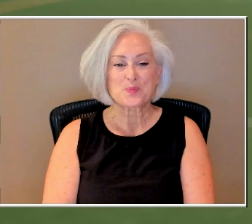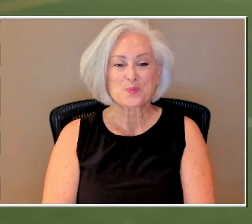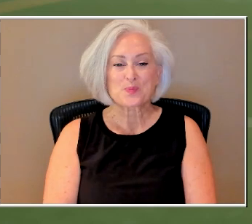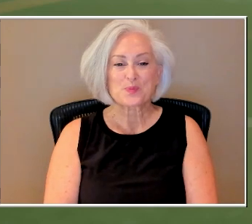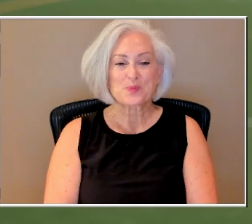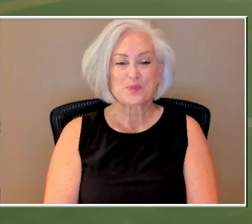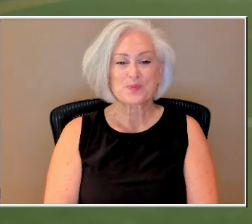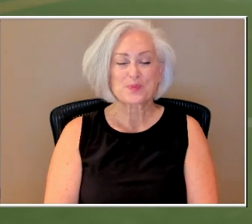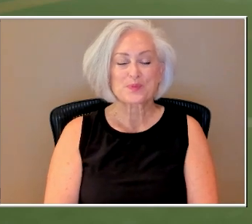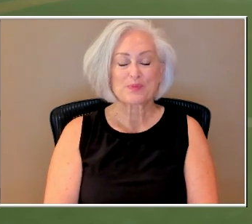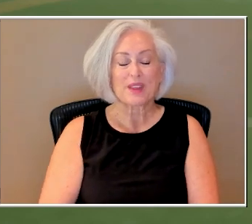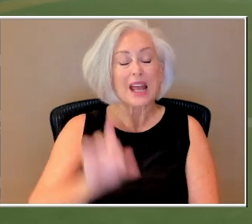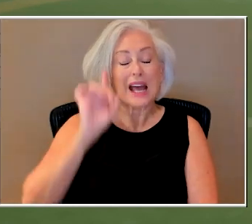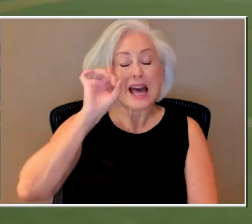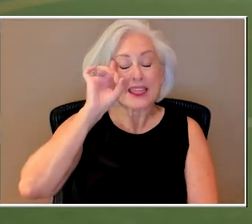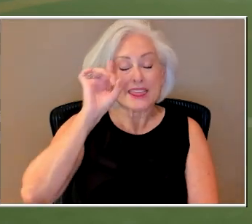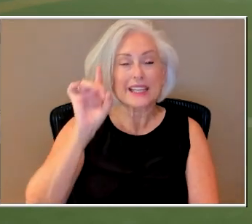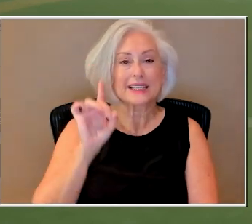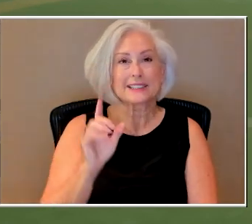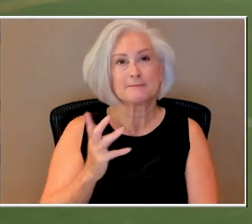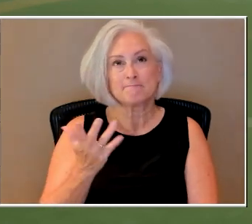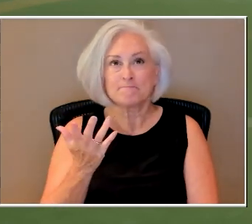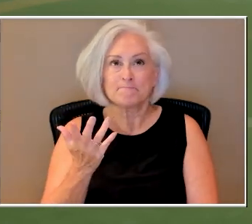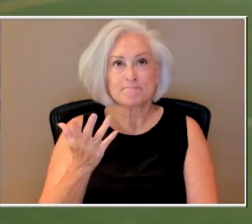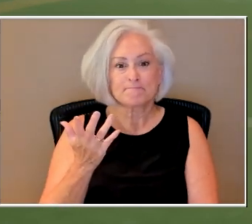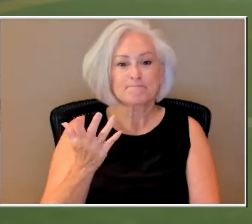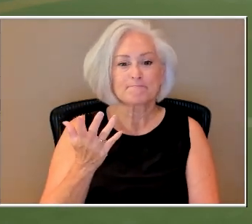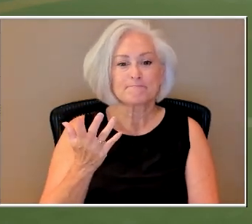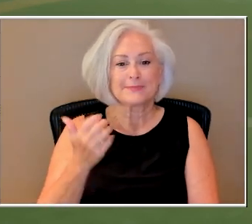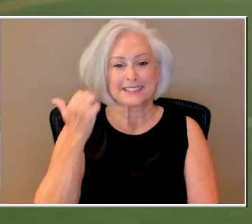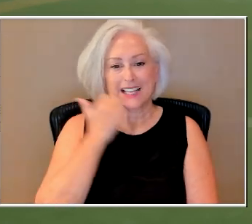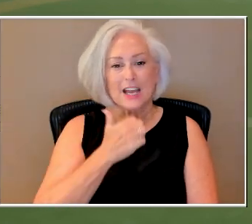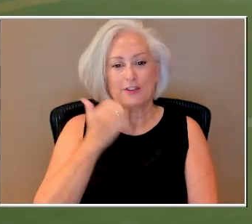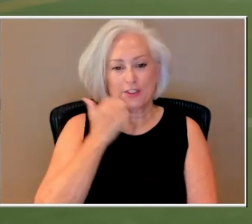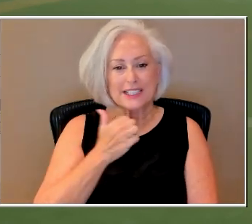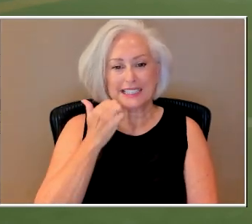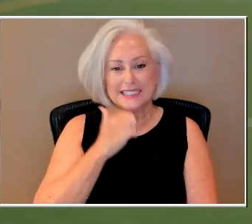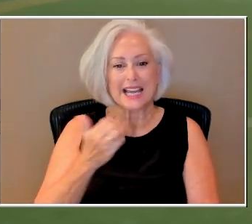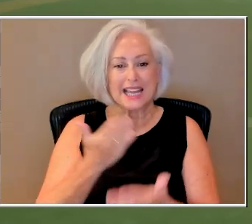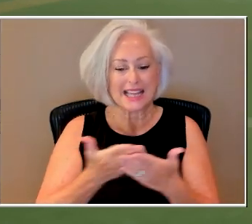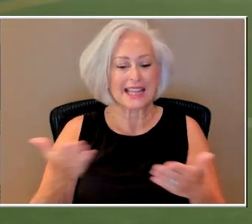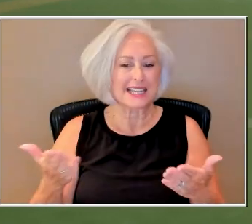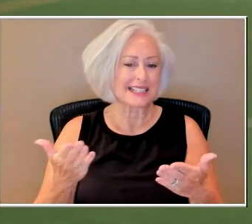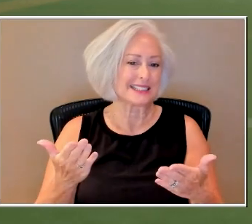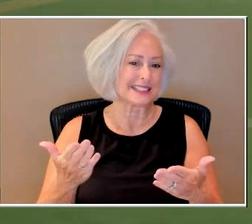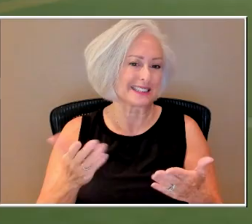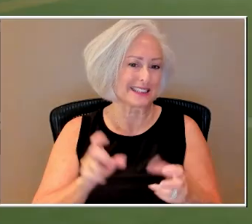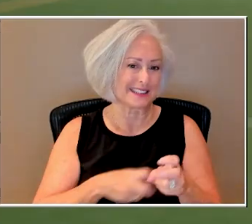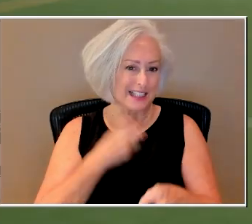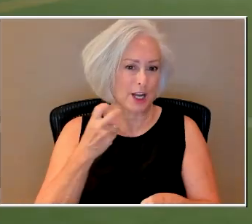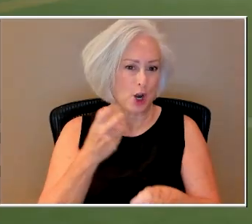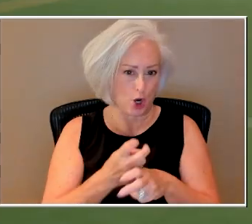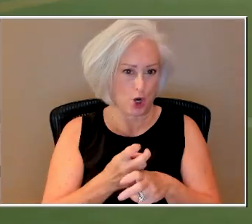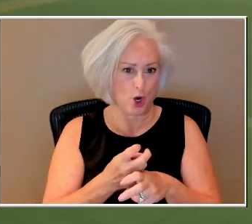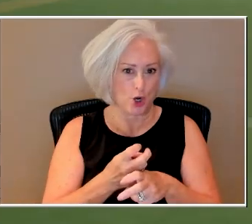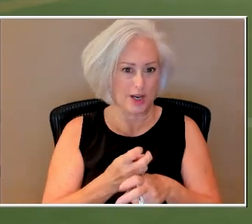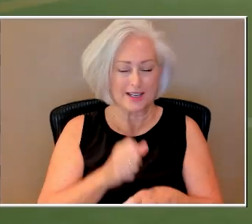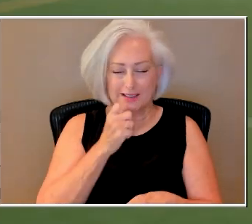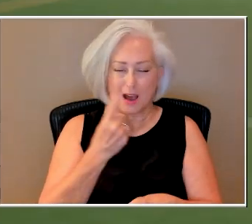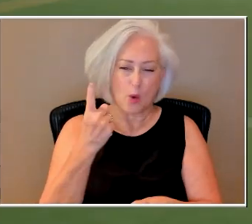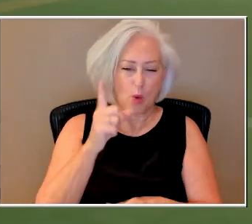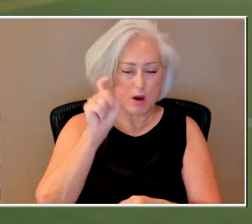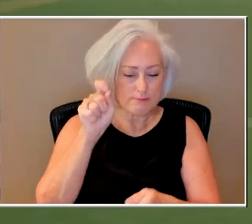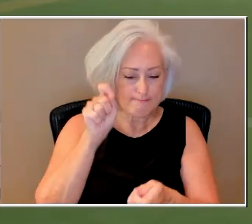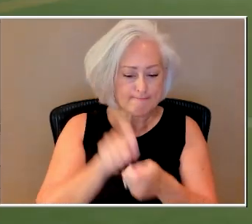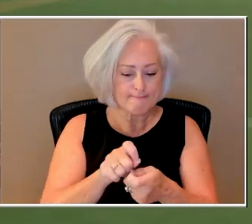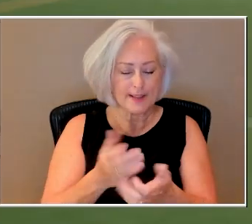I think it's kind of just like the in and out day-to-day grind that's pretty hard. It's not like one specific thing, it's just being